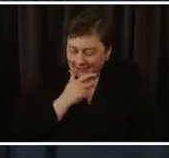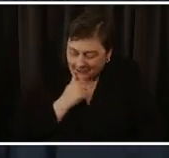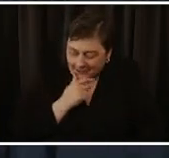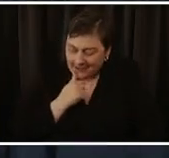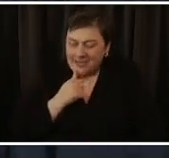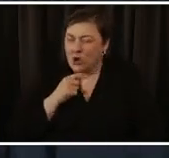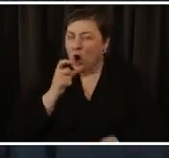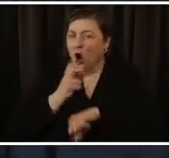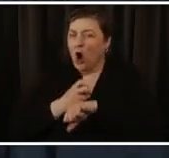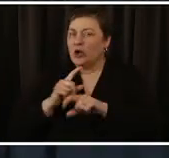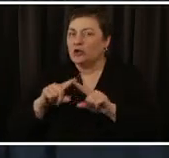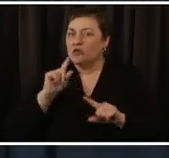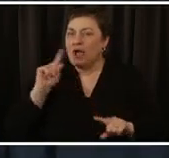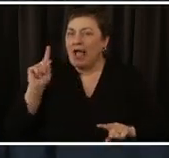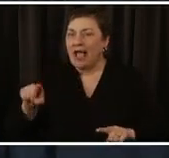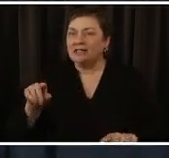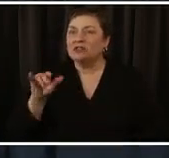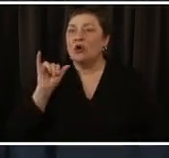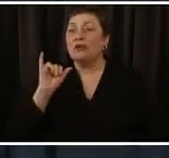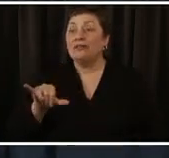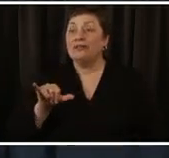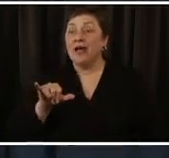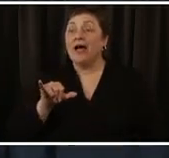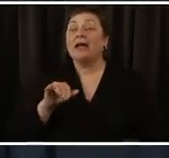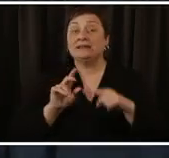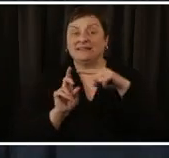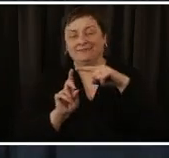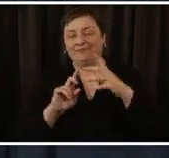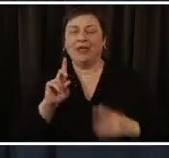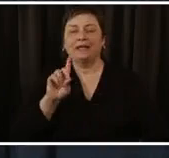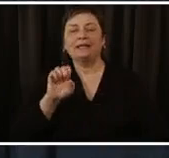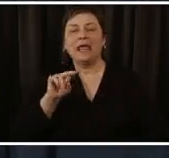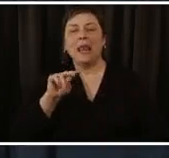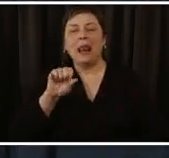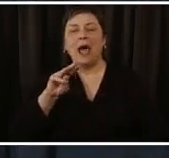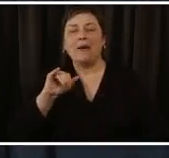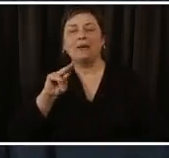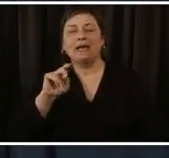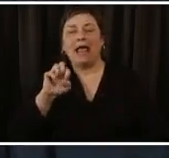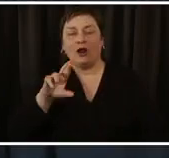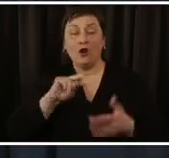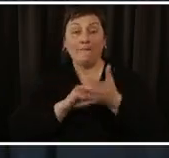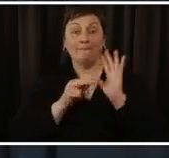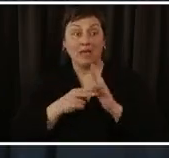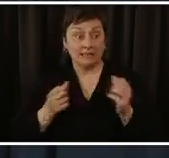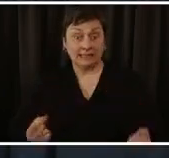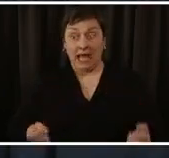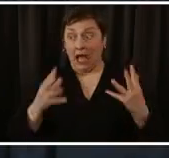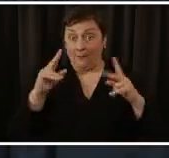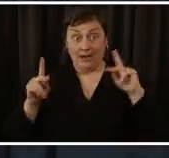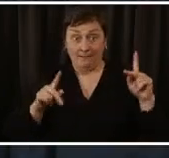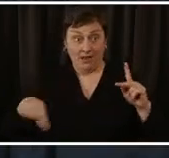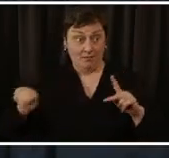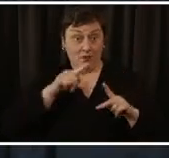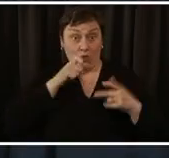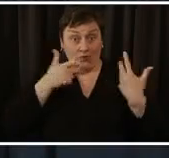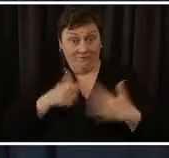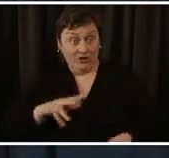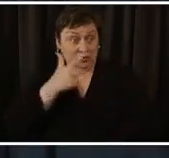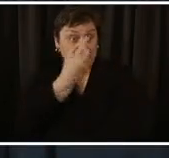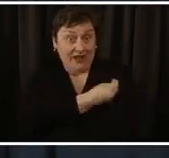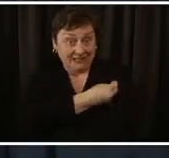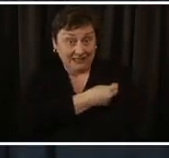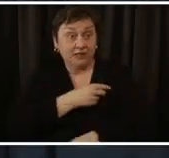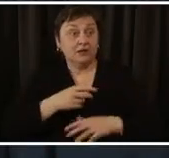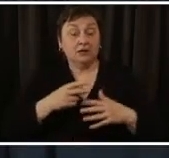the denominator, so the percentage of the population that is vaccinated in the state, is a moving target, right? So as we are seeing the number